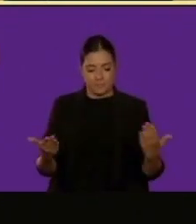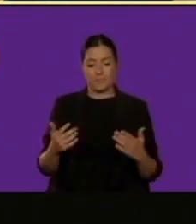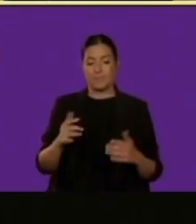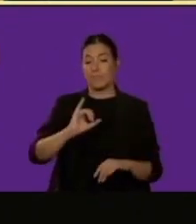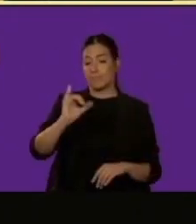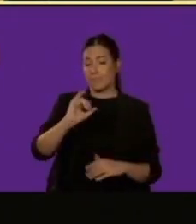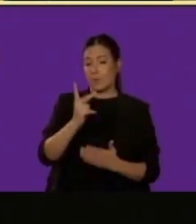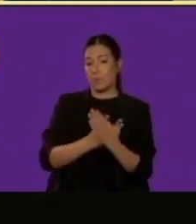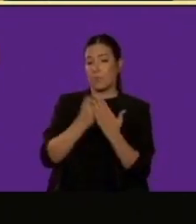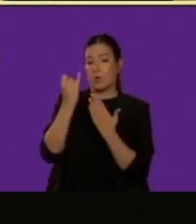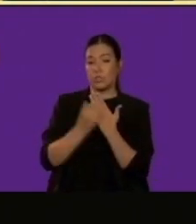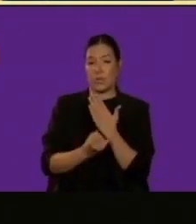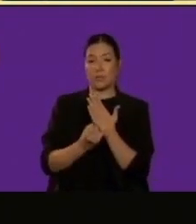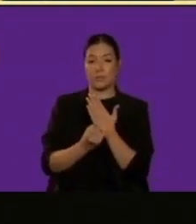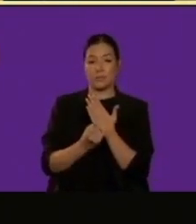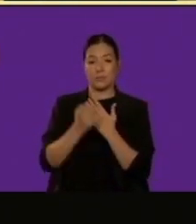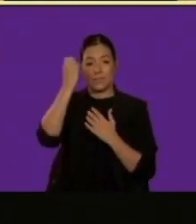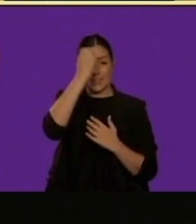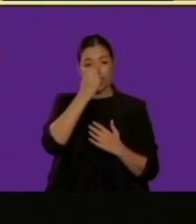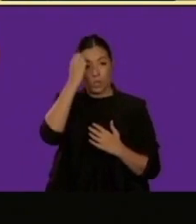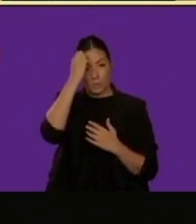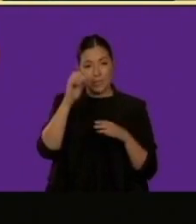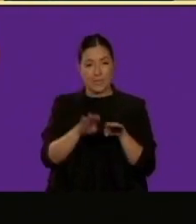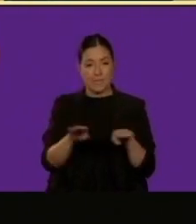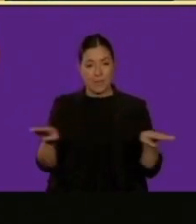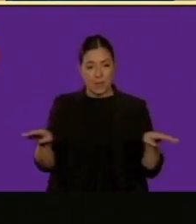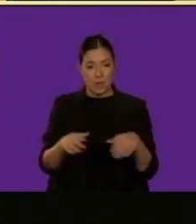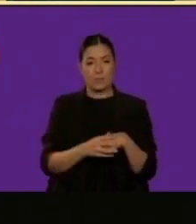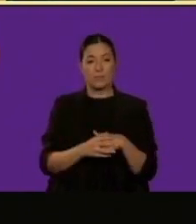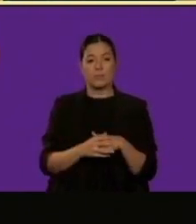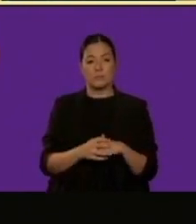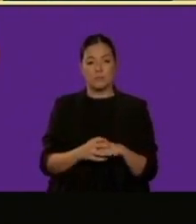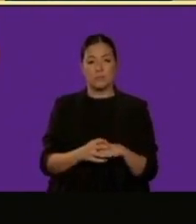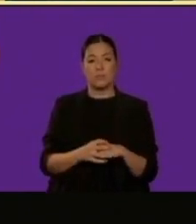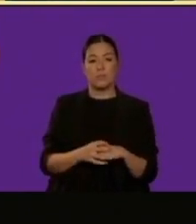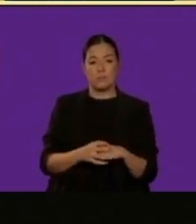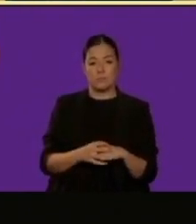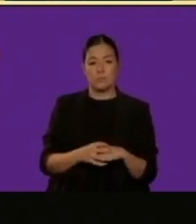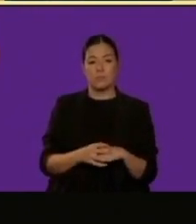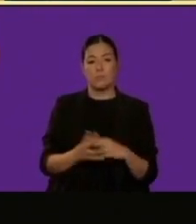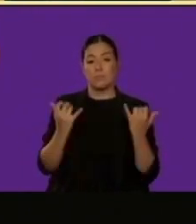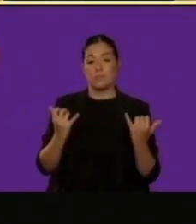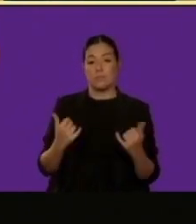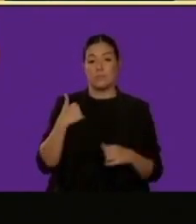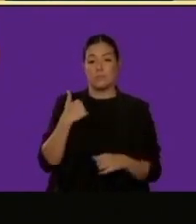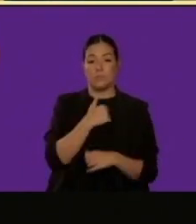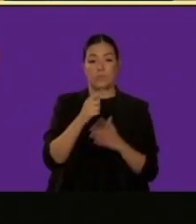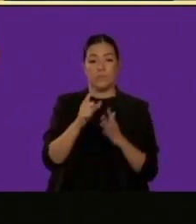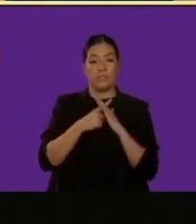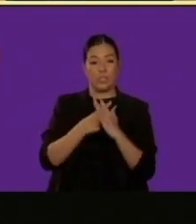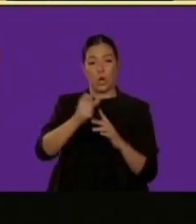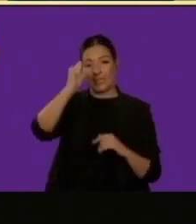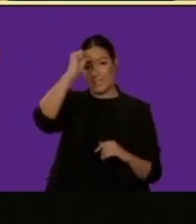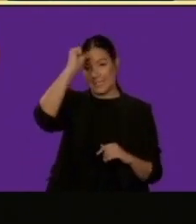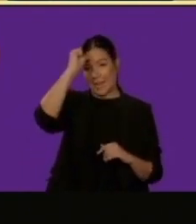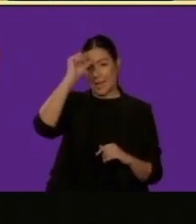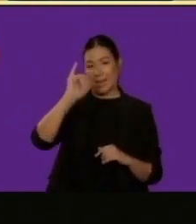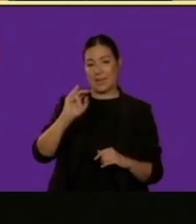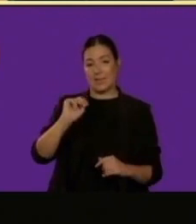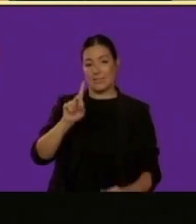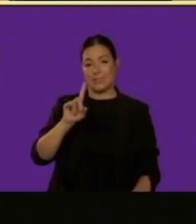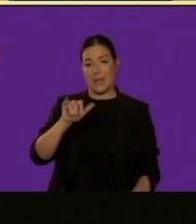most important ideas about this is the first one: let the children explore